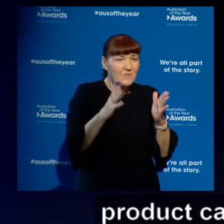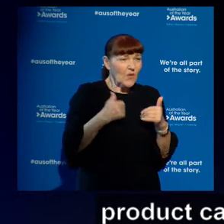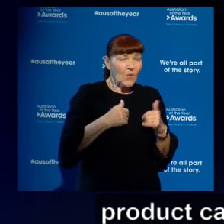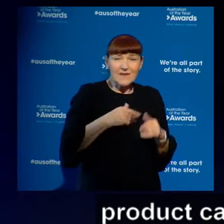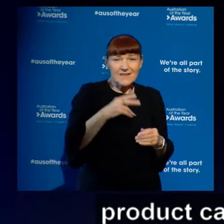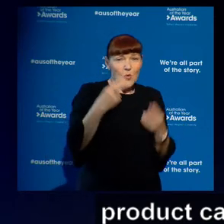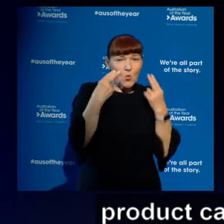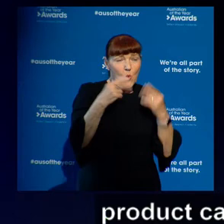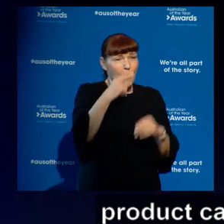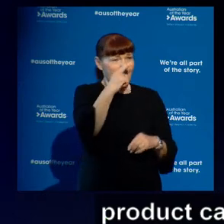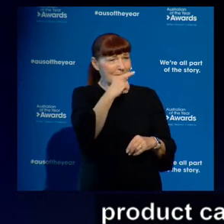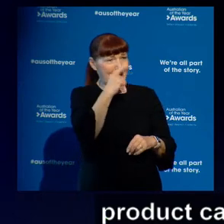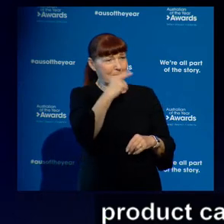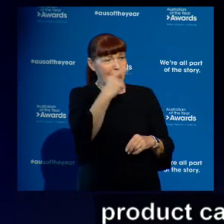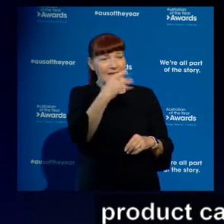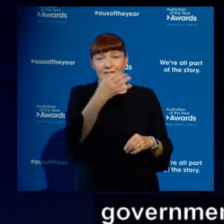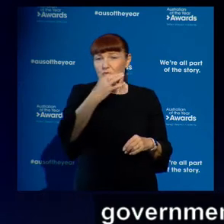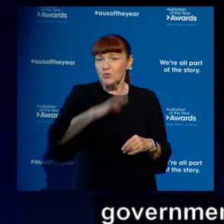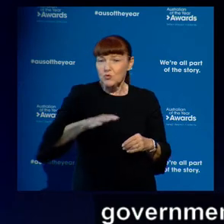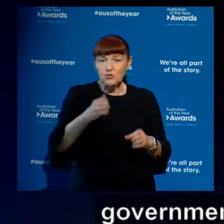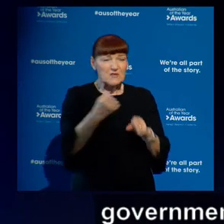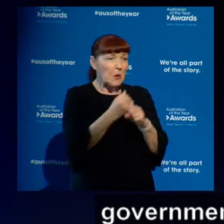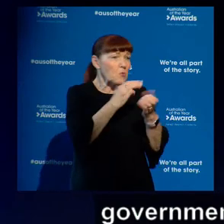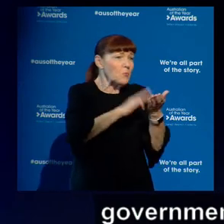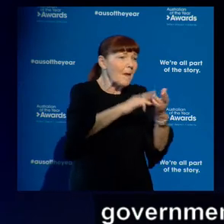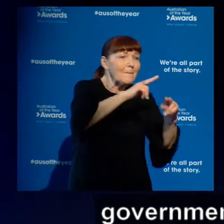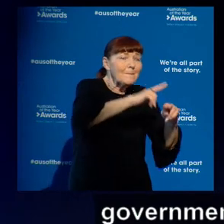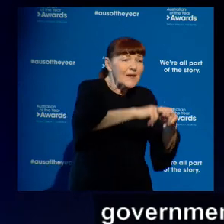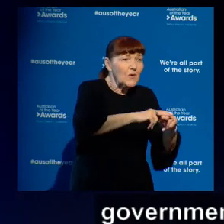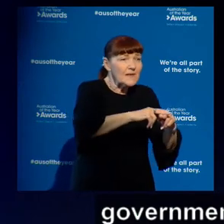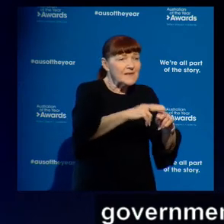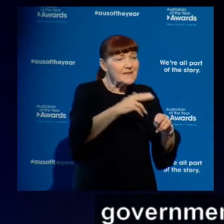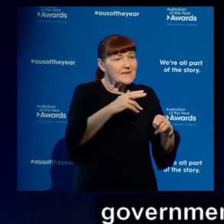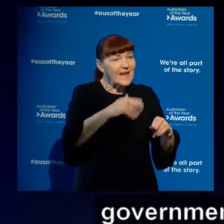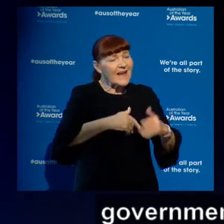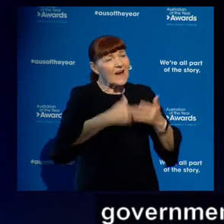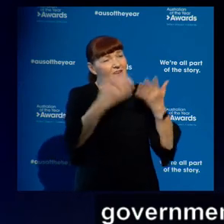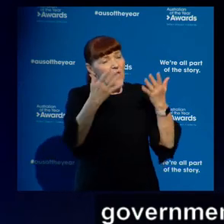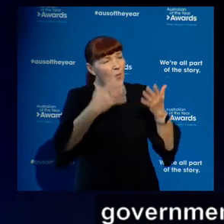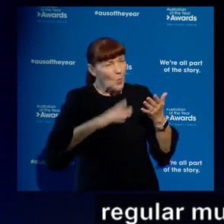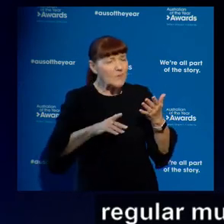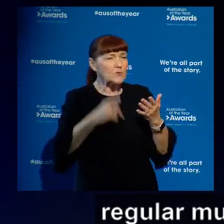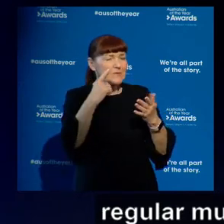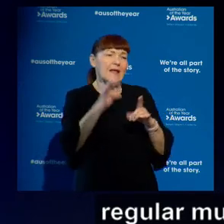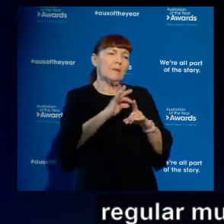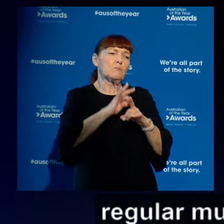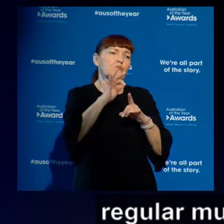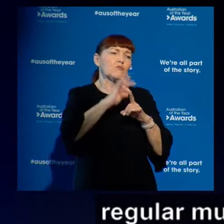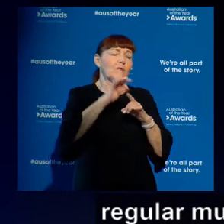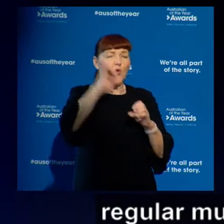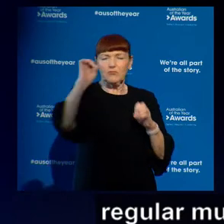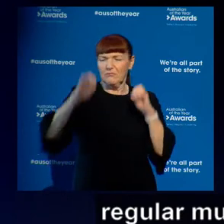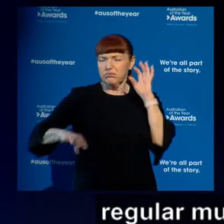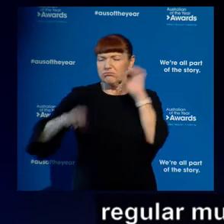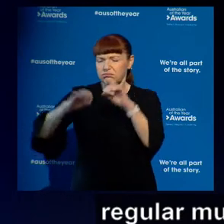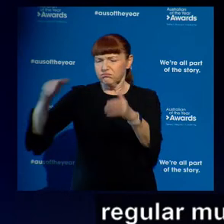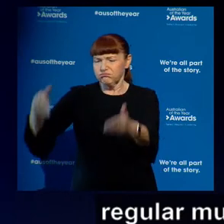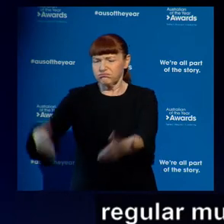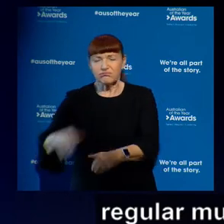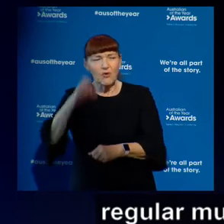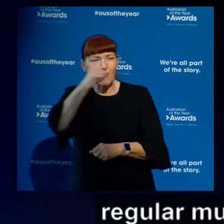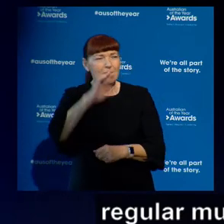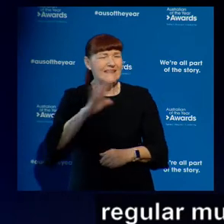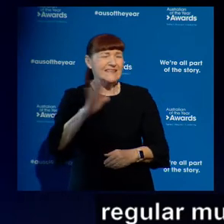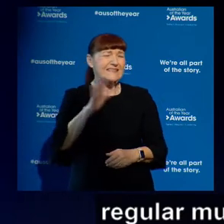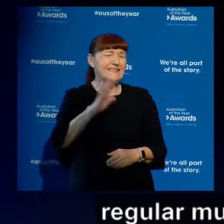mums and dads and kids and grandparents, and everyone wants to see a change. And as something simple as just, good Lord, stop